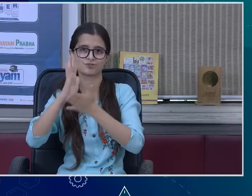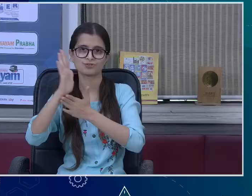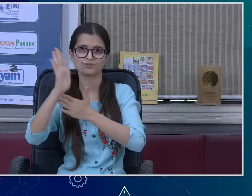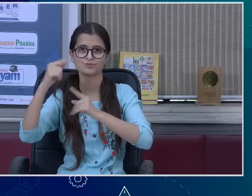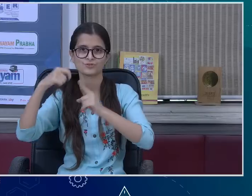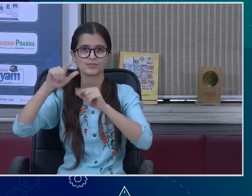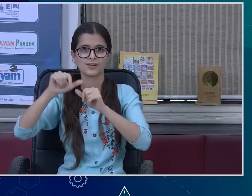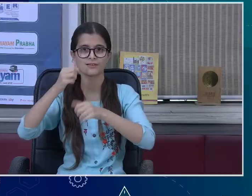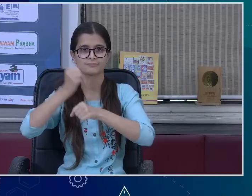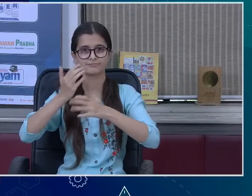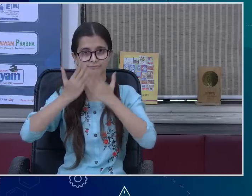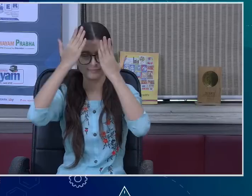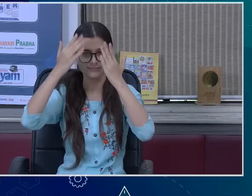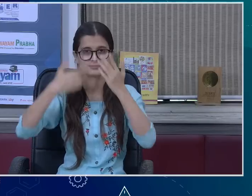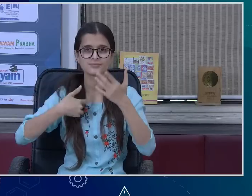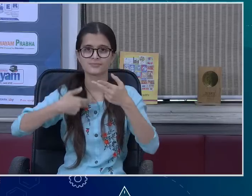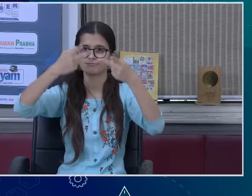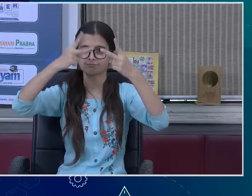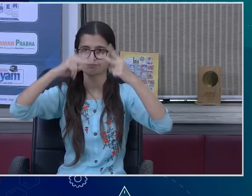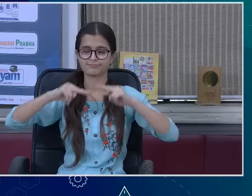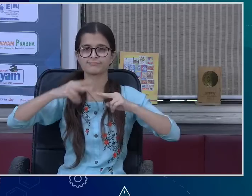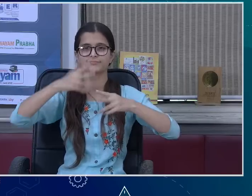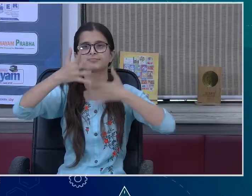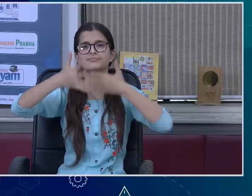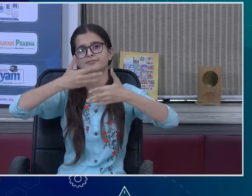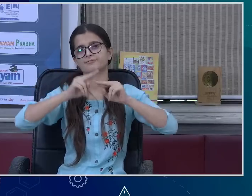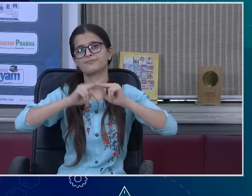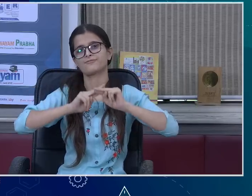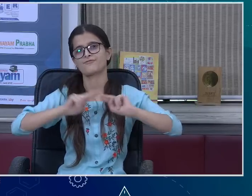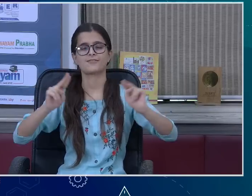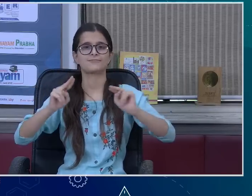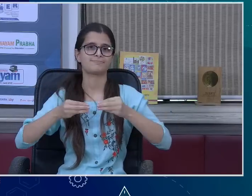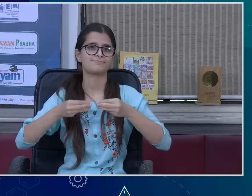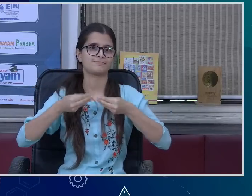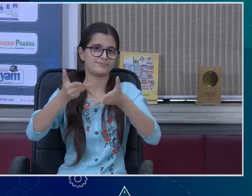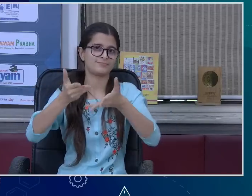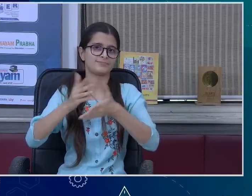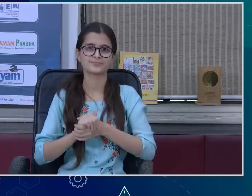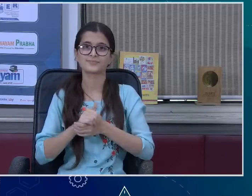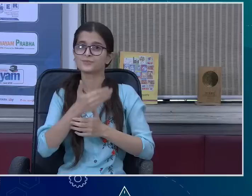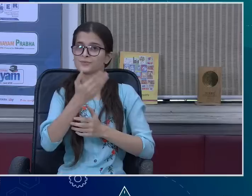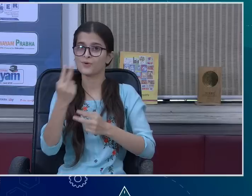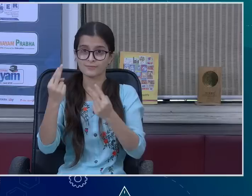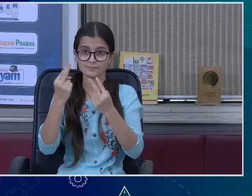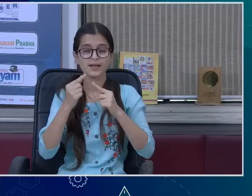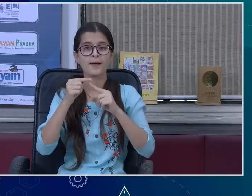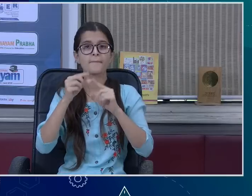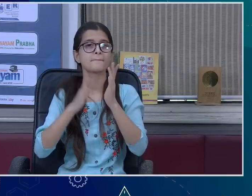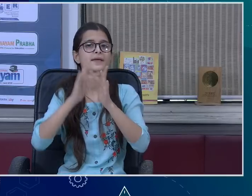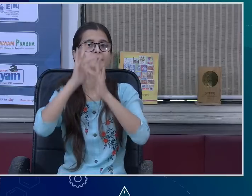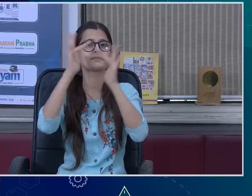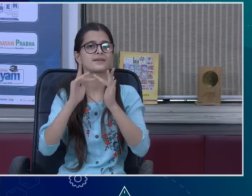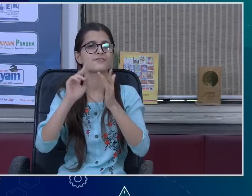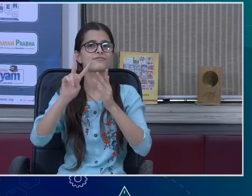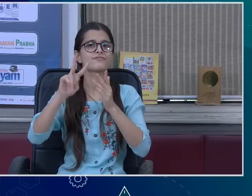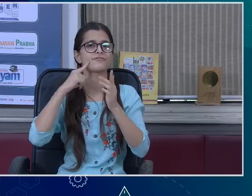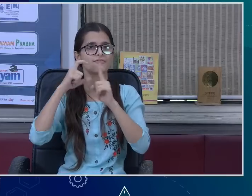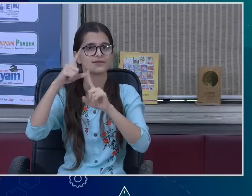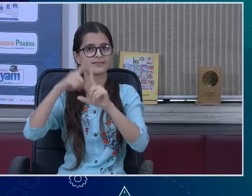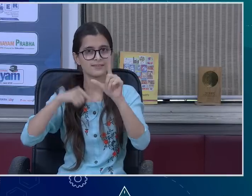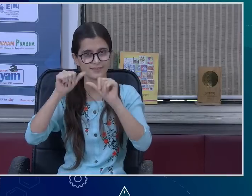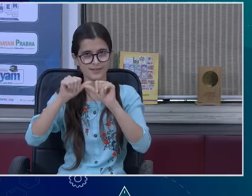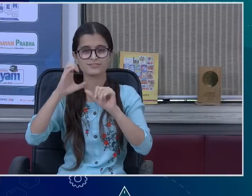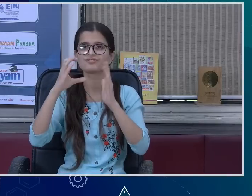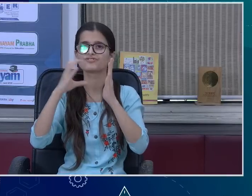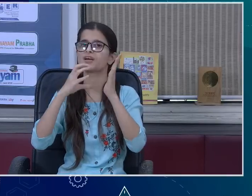be interpreting the entire session with you, for you. And you can watch this program on PMeVIDYA channel number